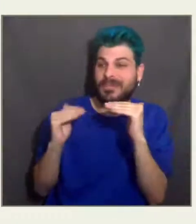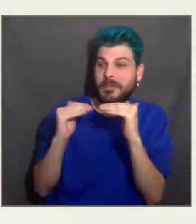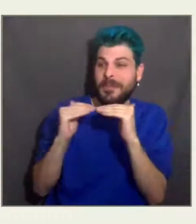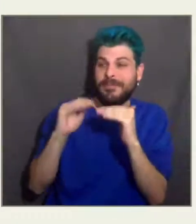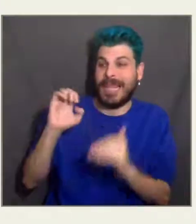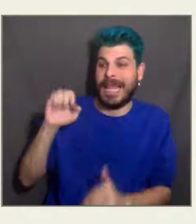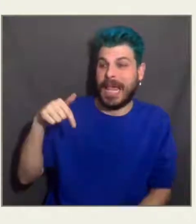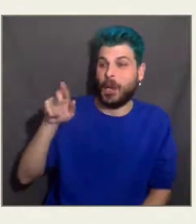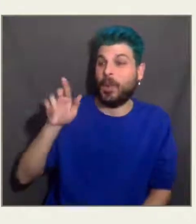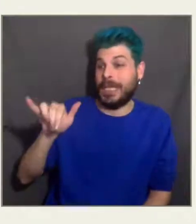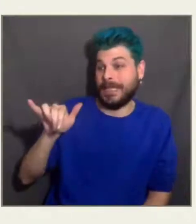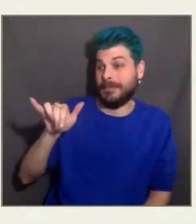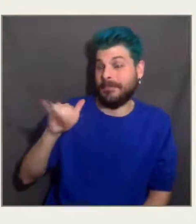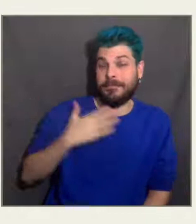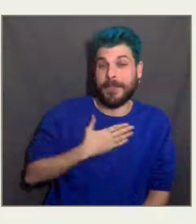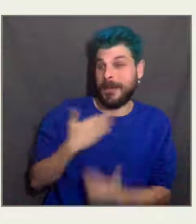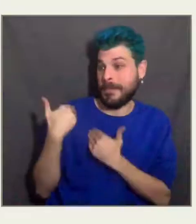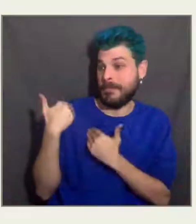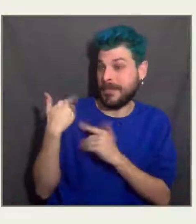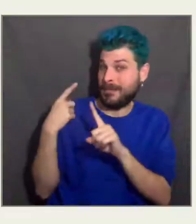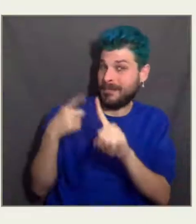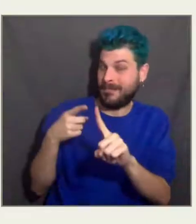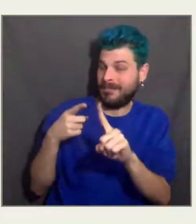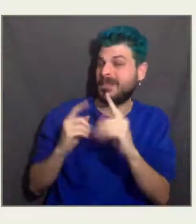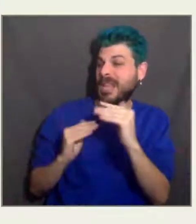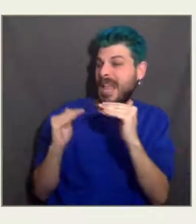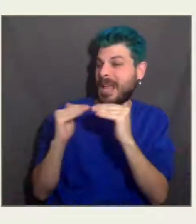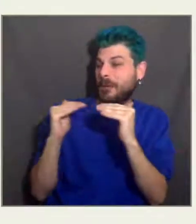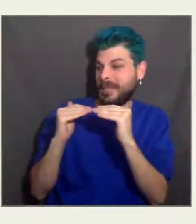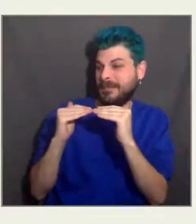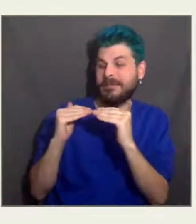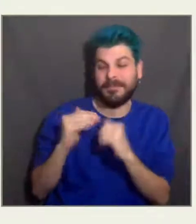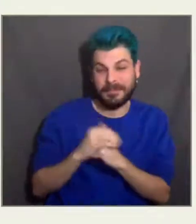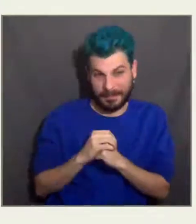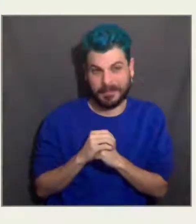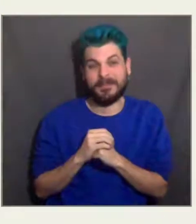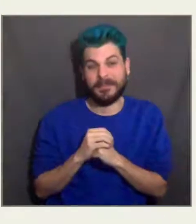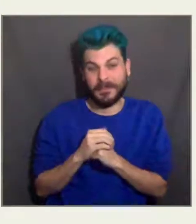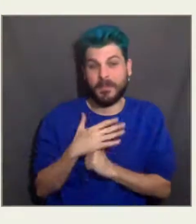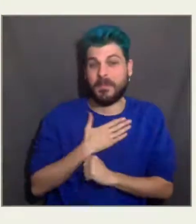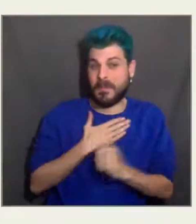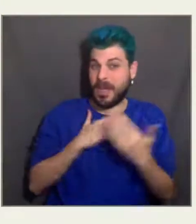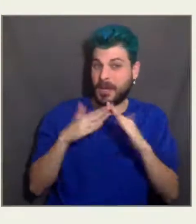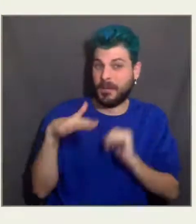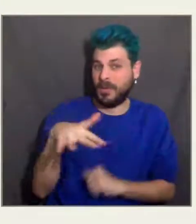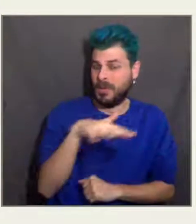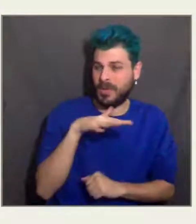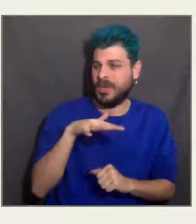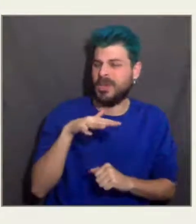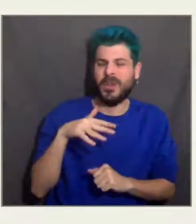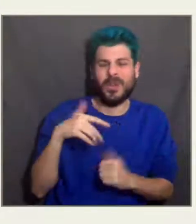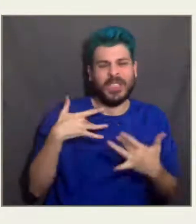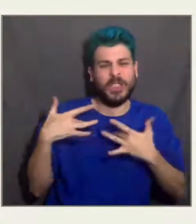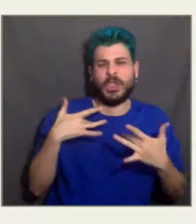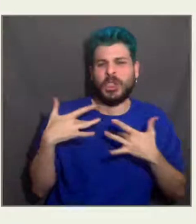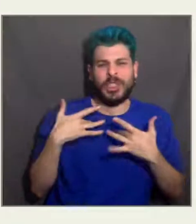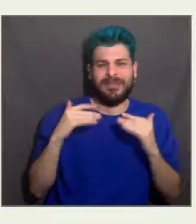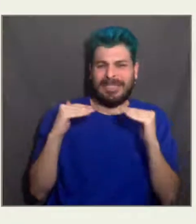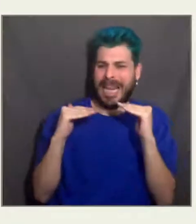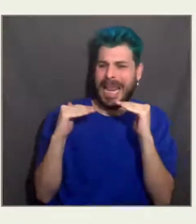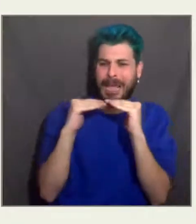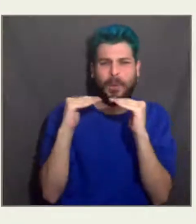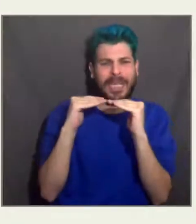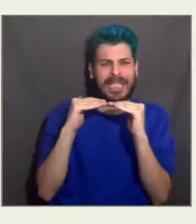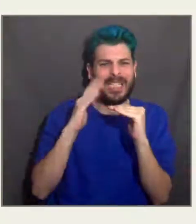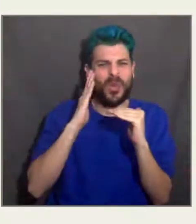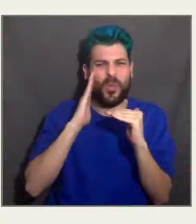work for equity. So, and the communities I represent and others are concerned that Metro's equity efforts will be lost in all of the